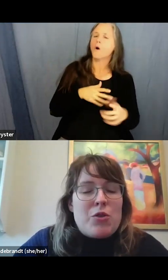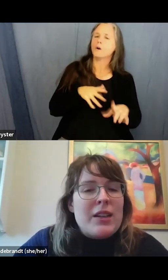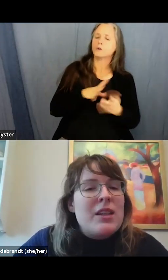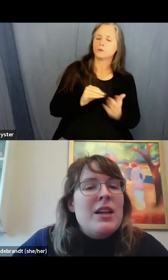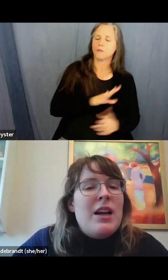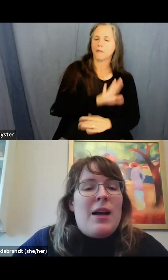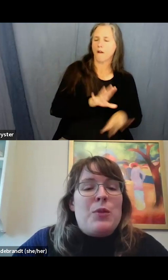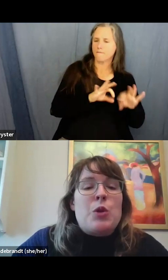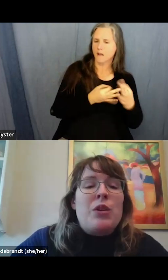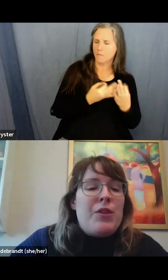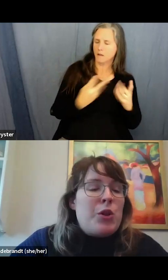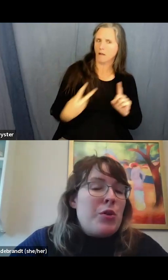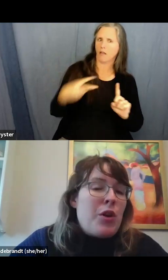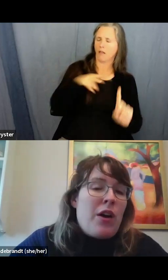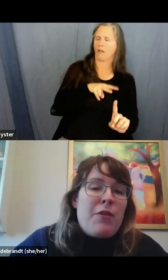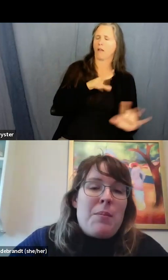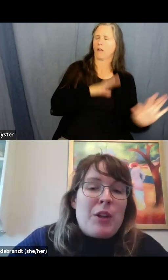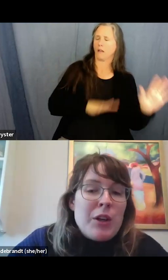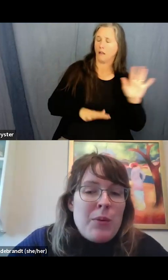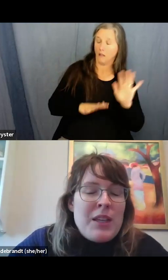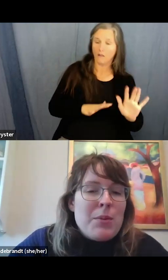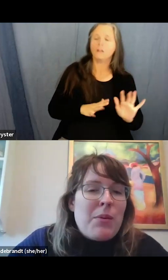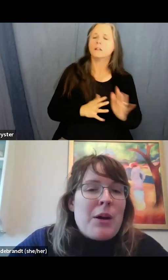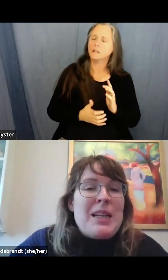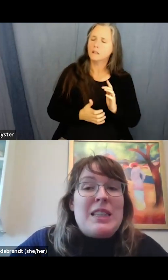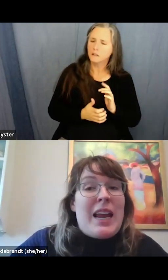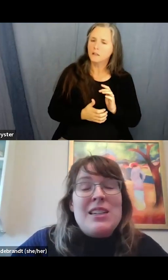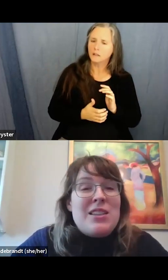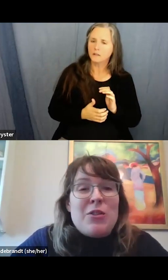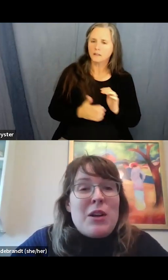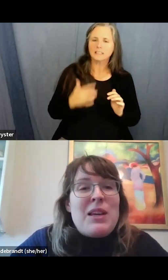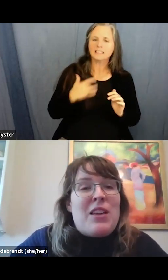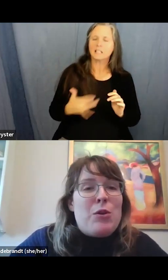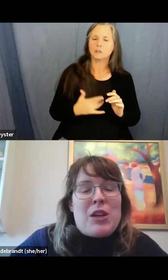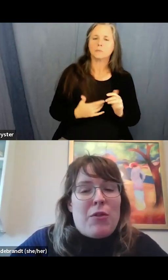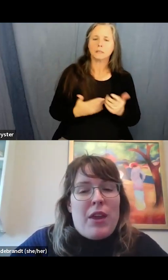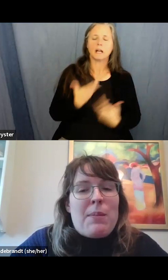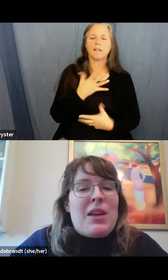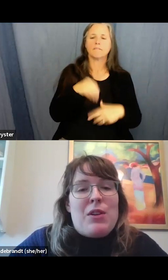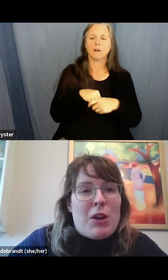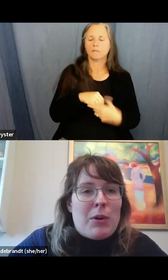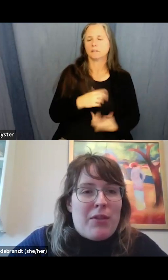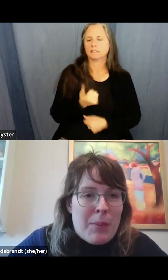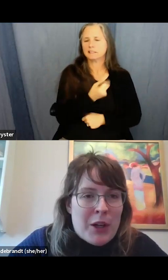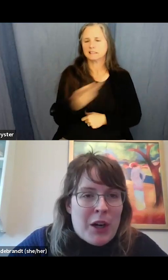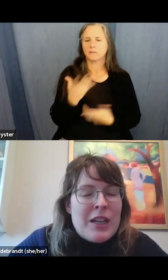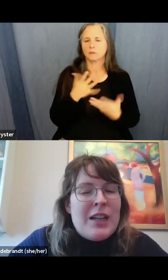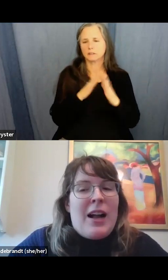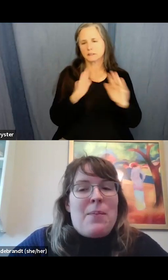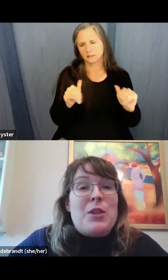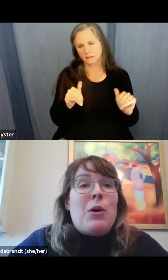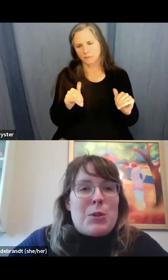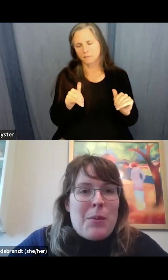and districts. School officials are familiar with these requirements, and it still can be confusing for them, even if they're really